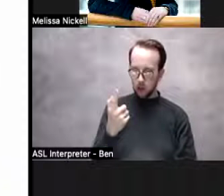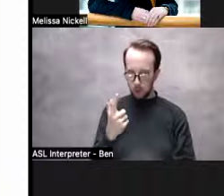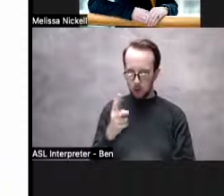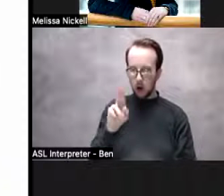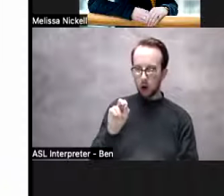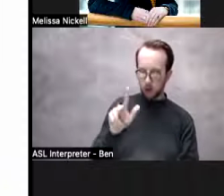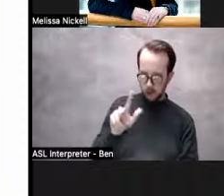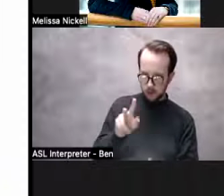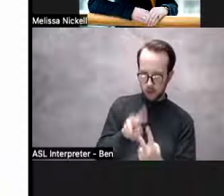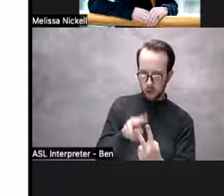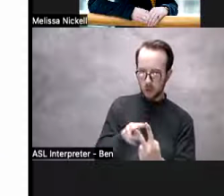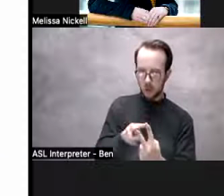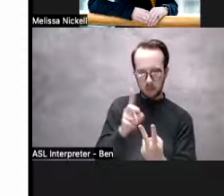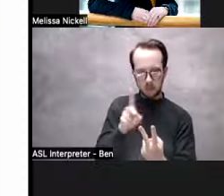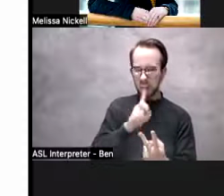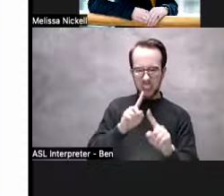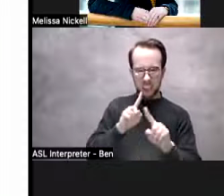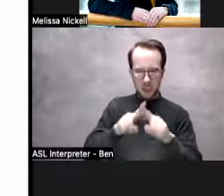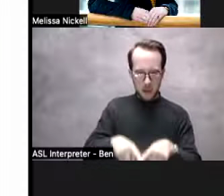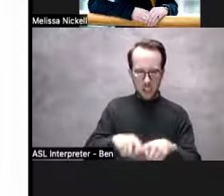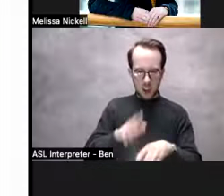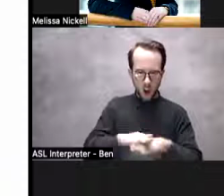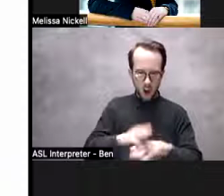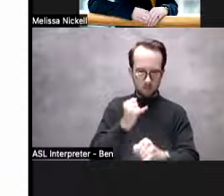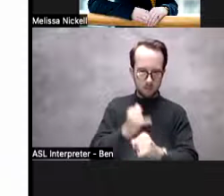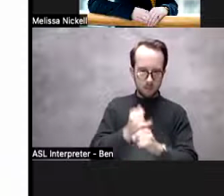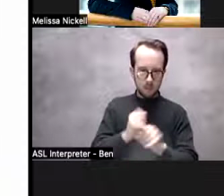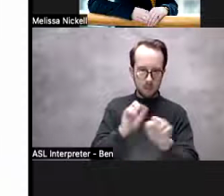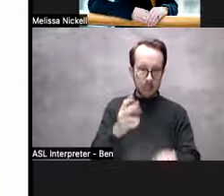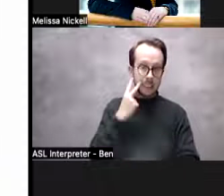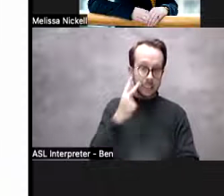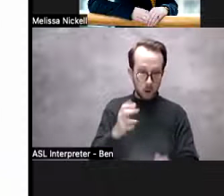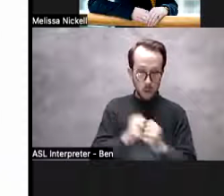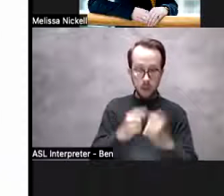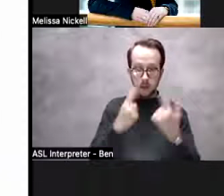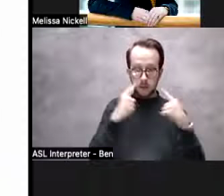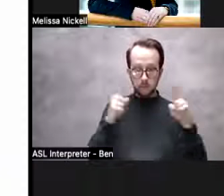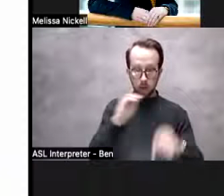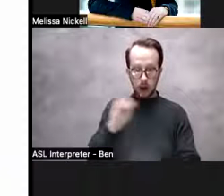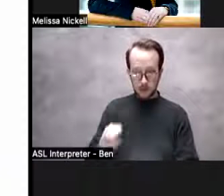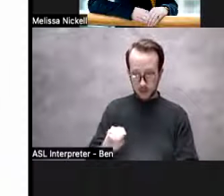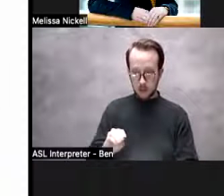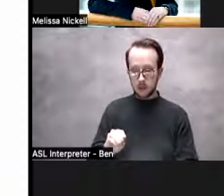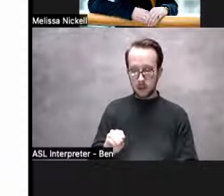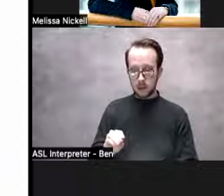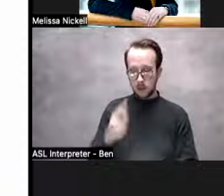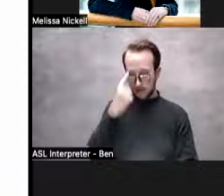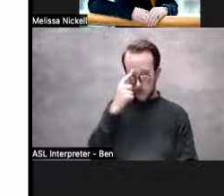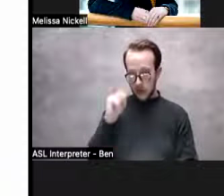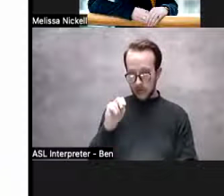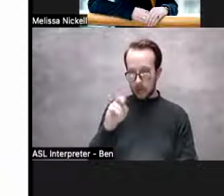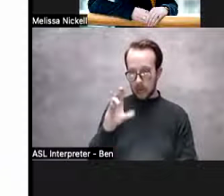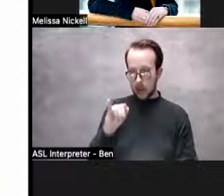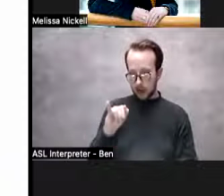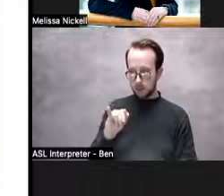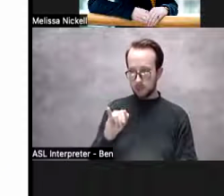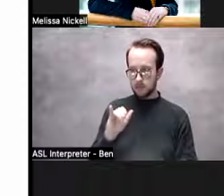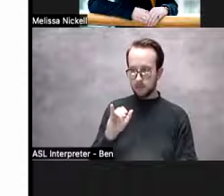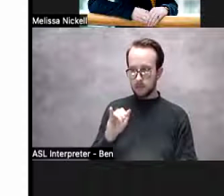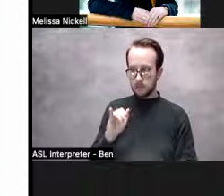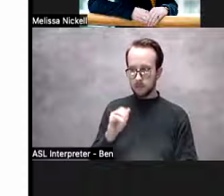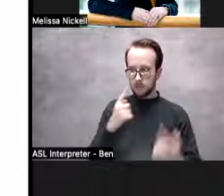institute to institute. And you can see here for the success rates for the R21 that for NCI, the success rate's 12%, a little